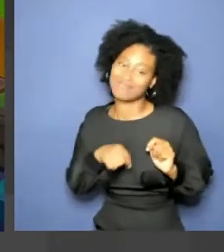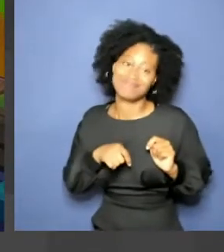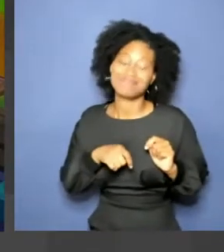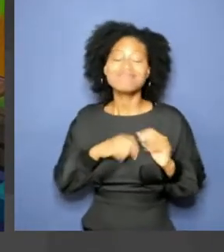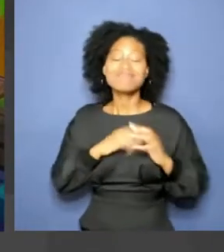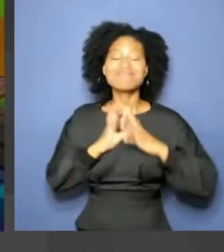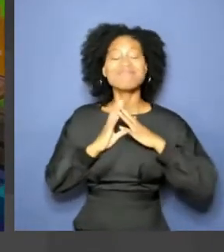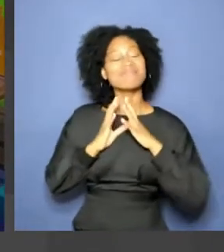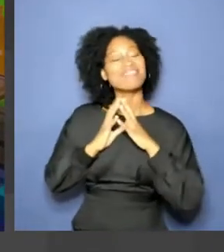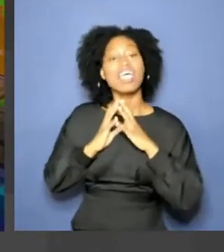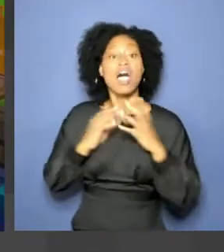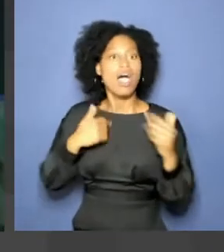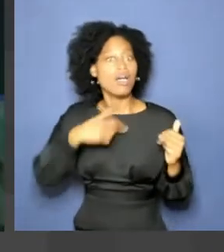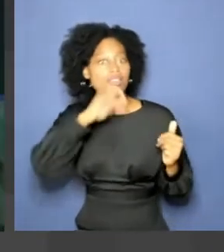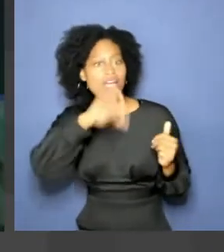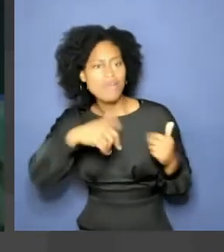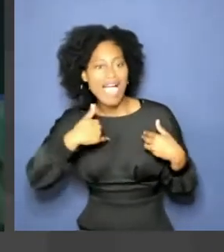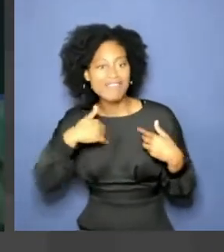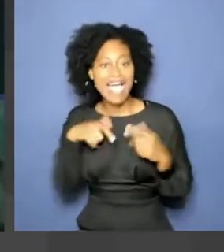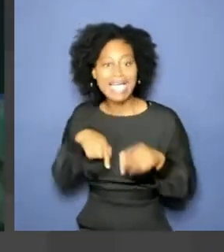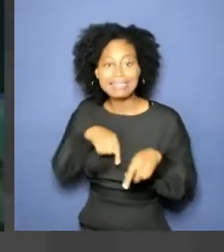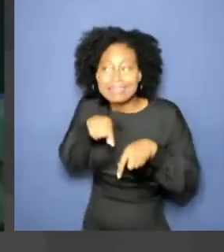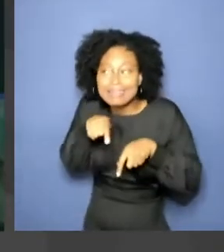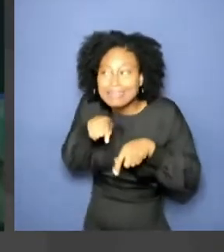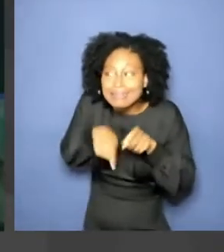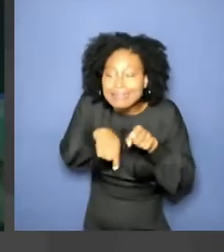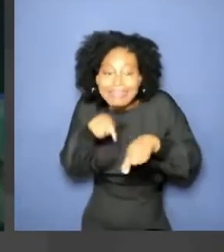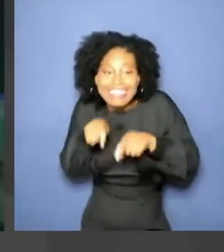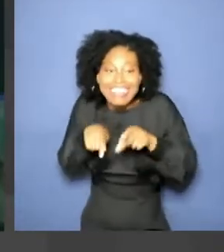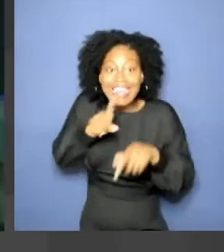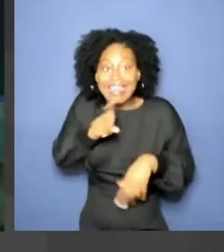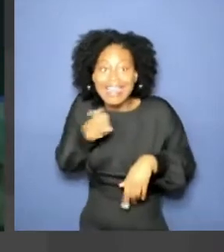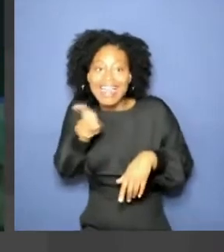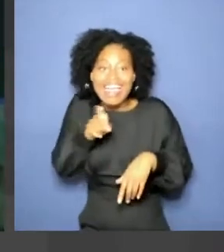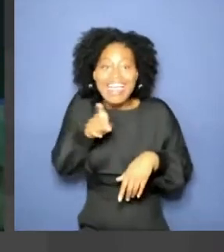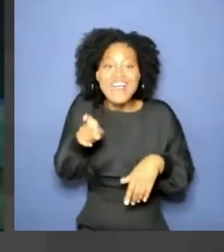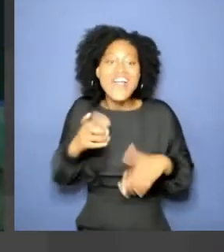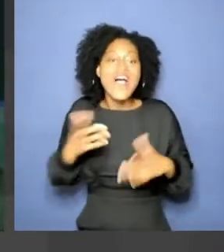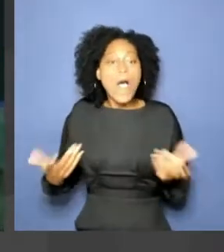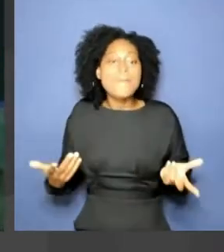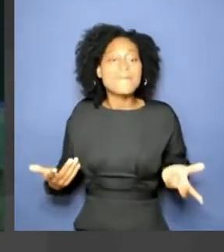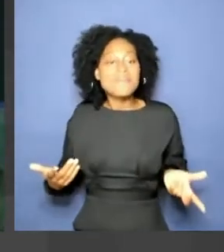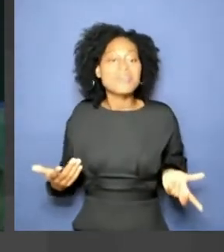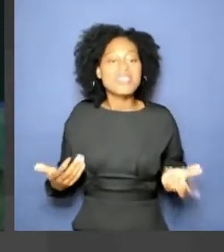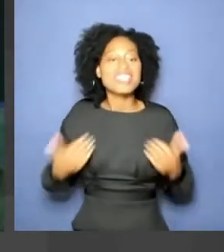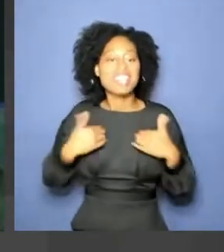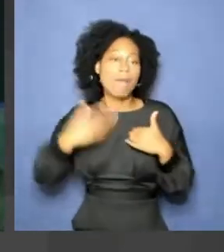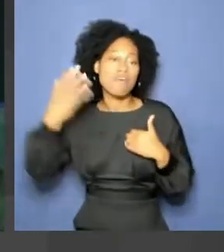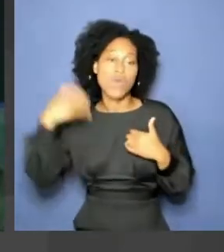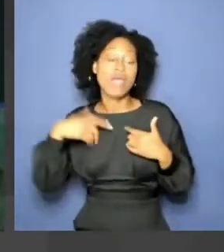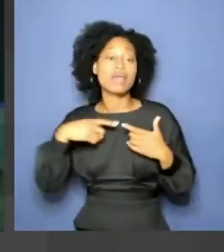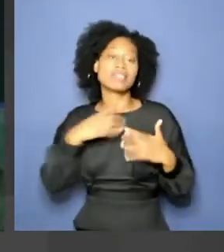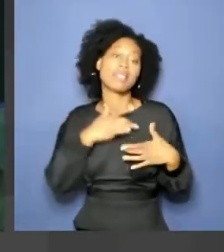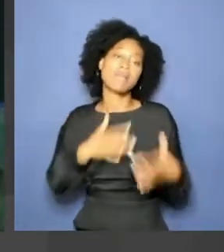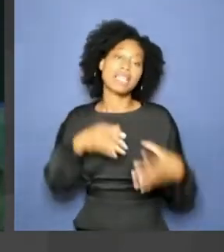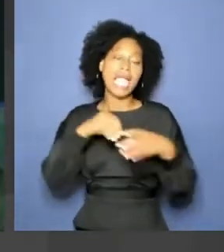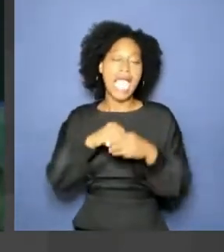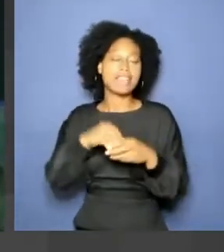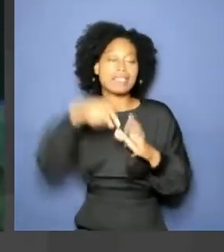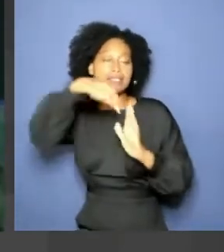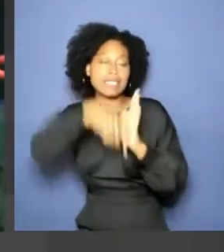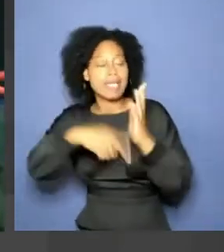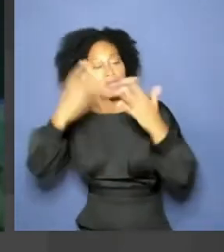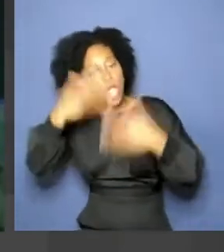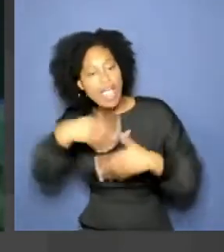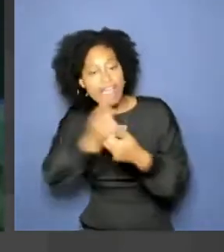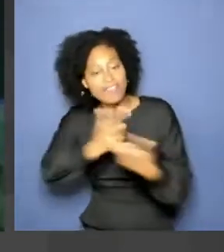like sneaking gameplay, because we haven't really had that before. So, you know, you are in the deep dark, everything's super dark, and you're sneaking, trying to